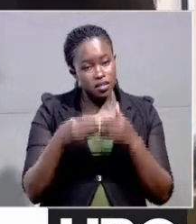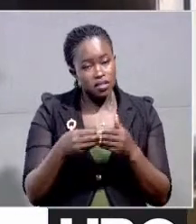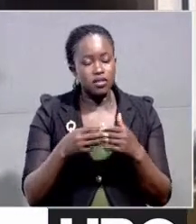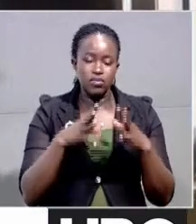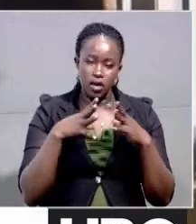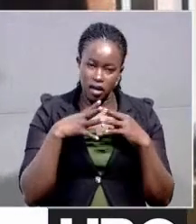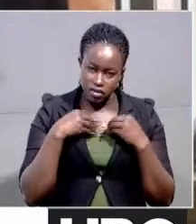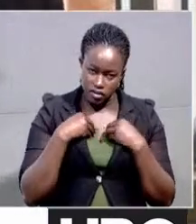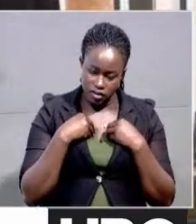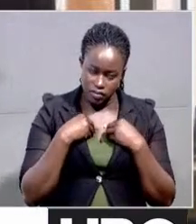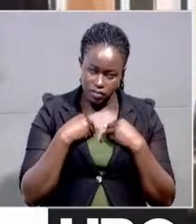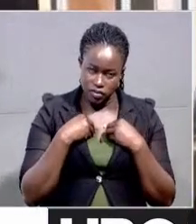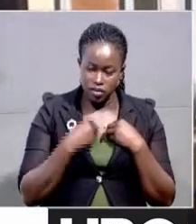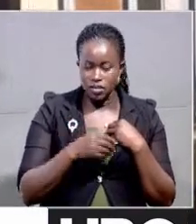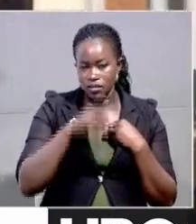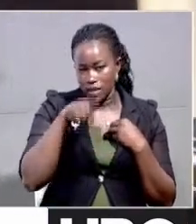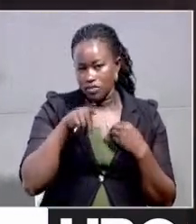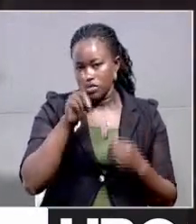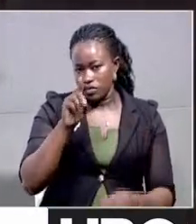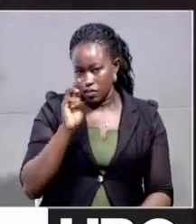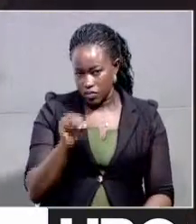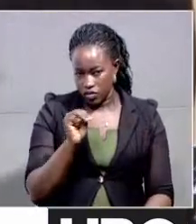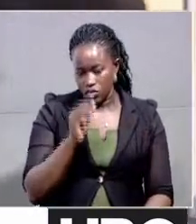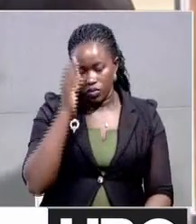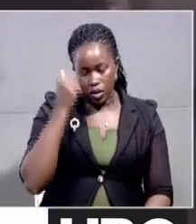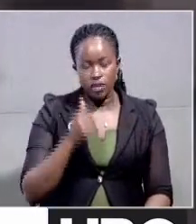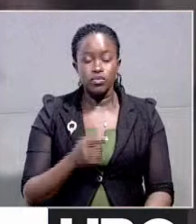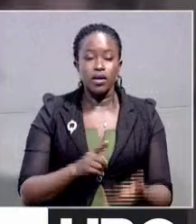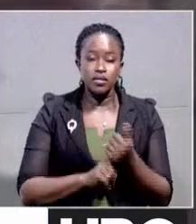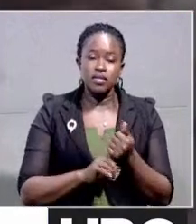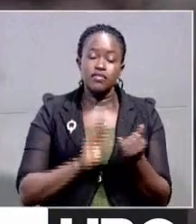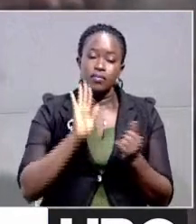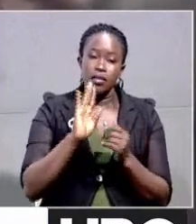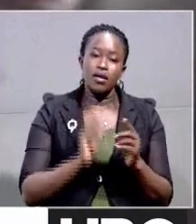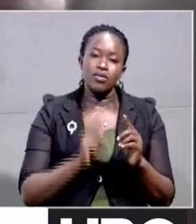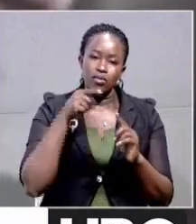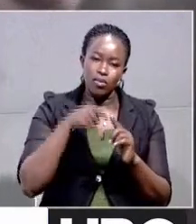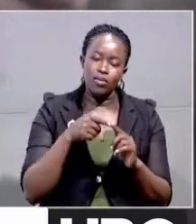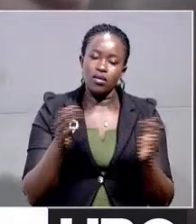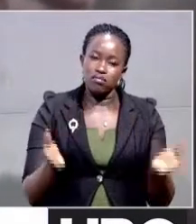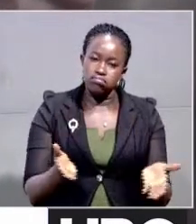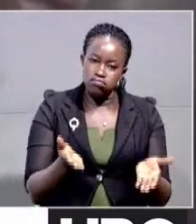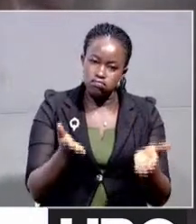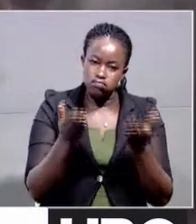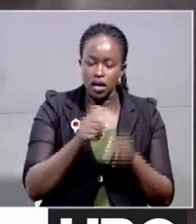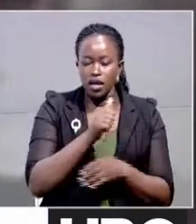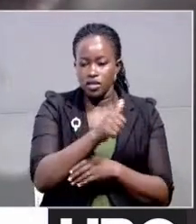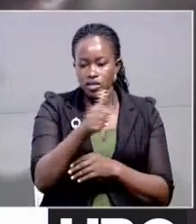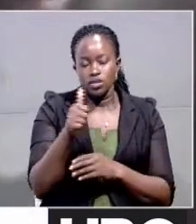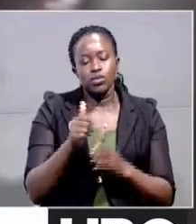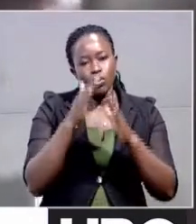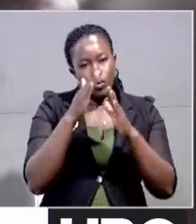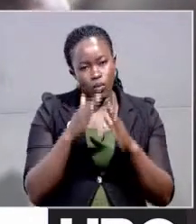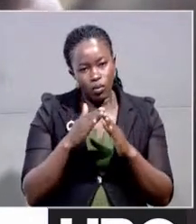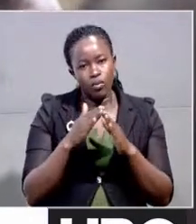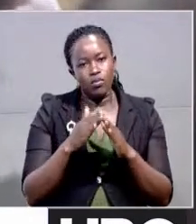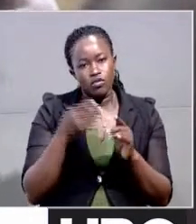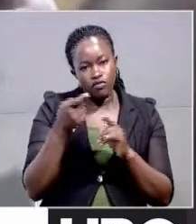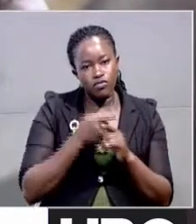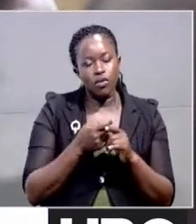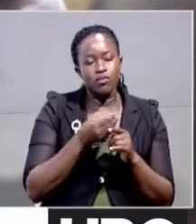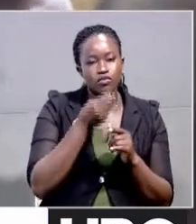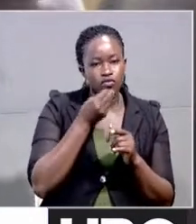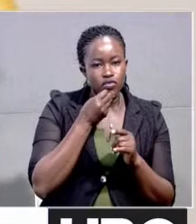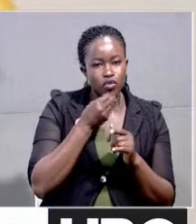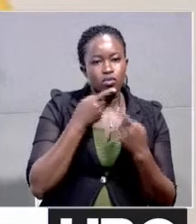parish development model in order to achieve its ultimate goal of elevating every household from subsistence to